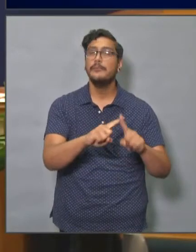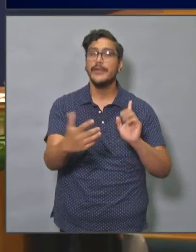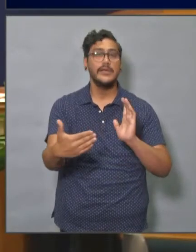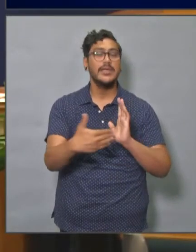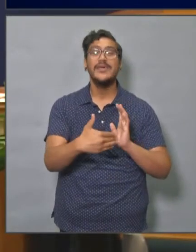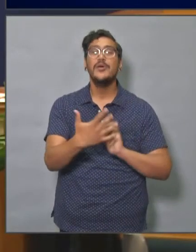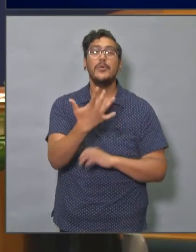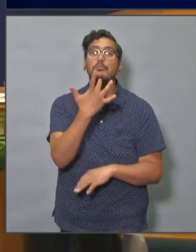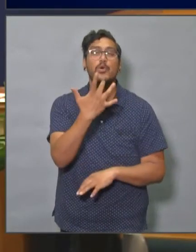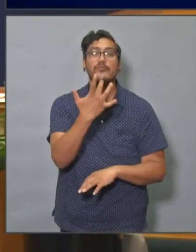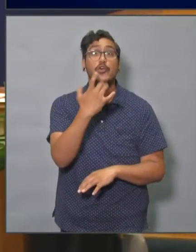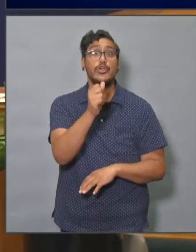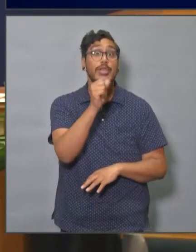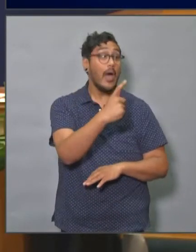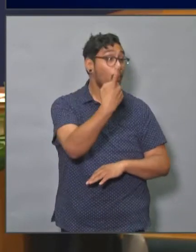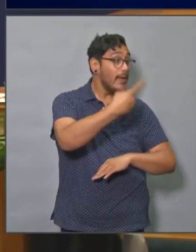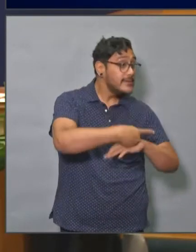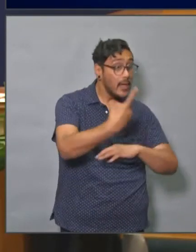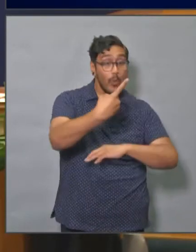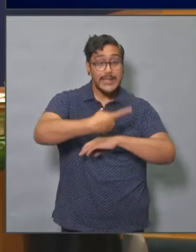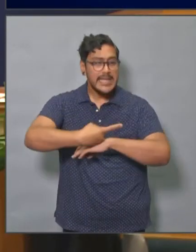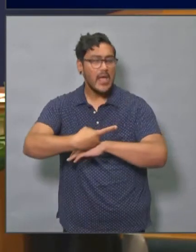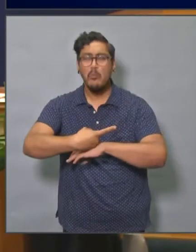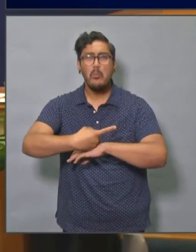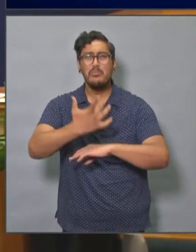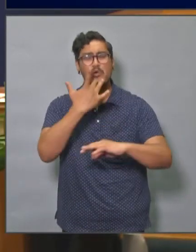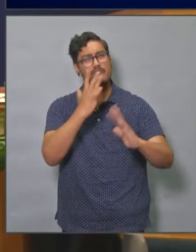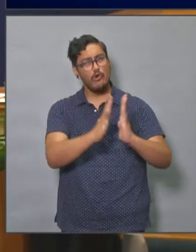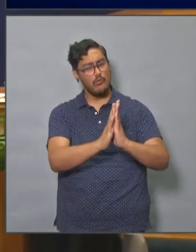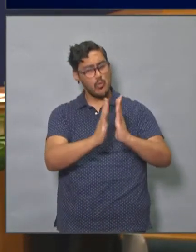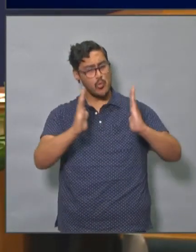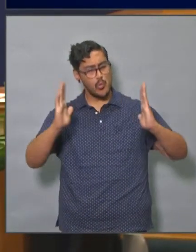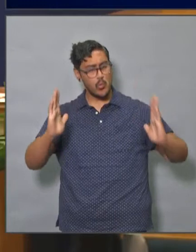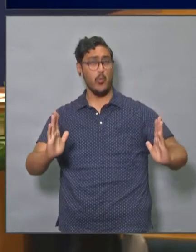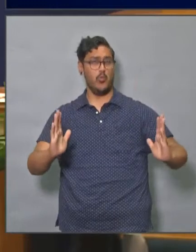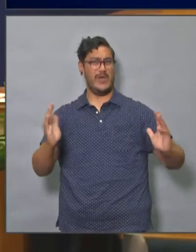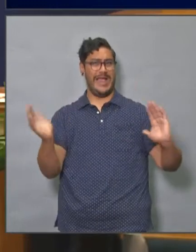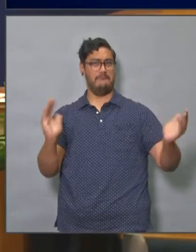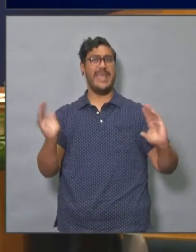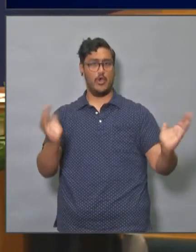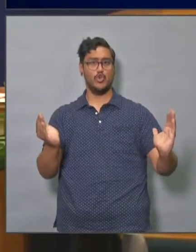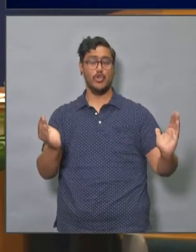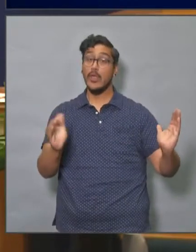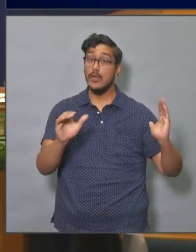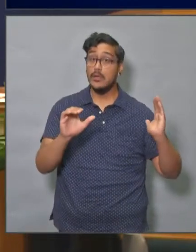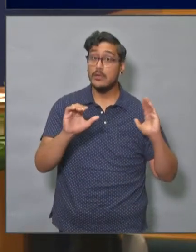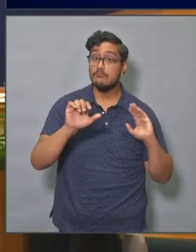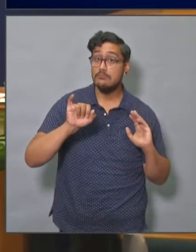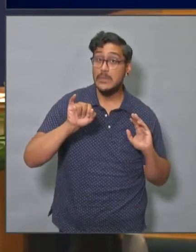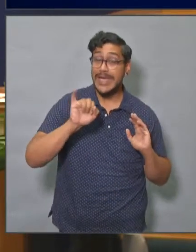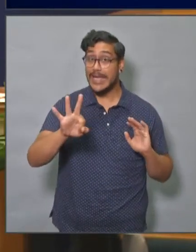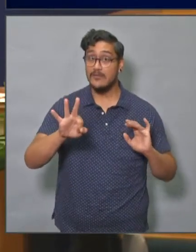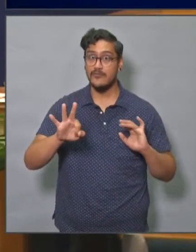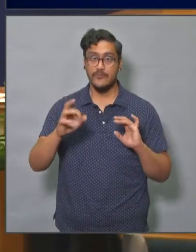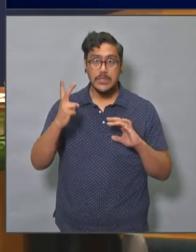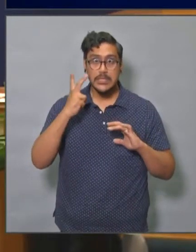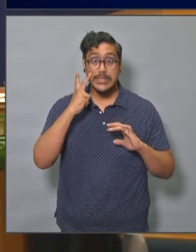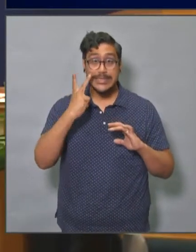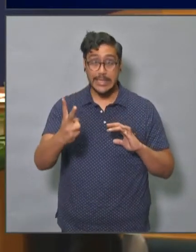this over longer periods of time, but we want to share the data every day. If we were to continue to see it go back